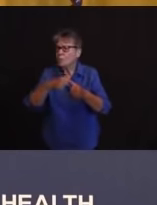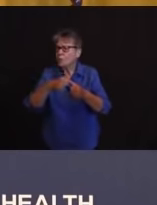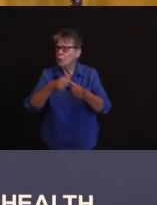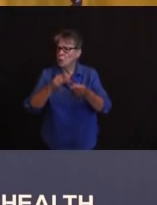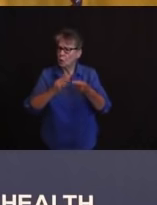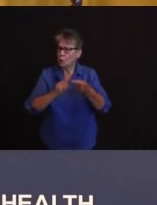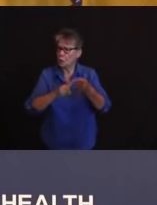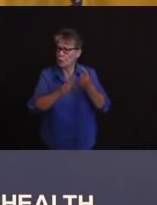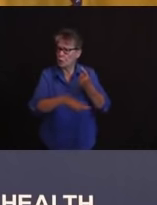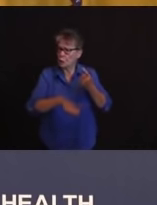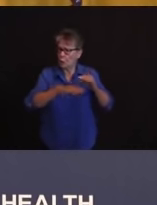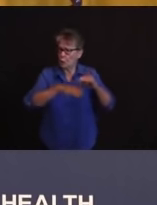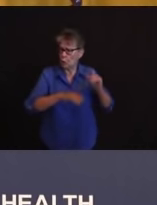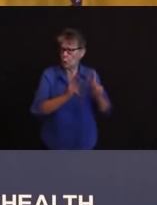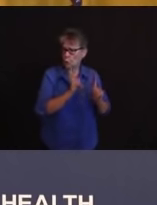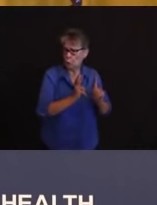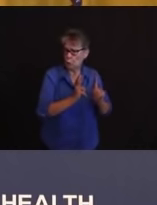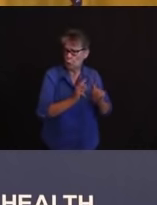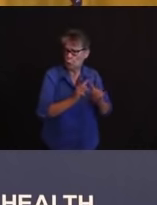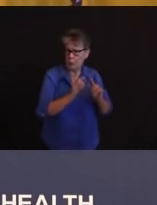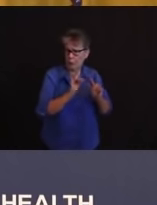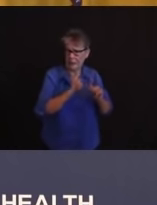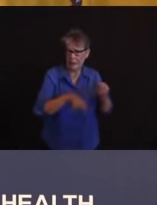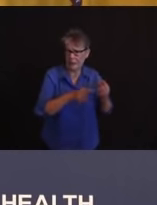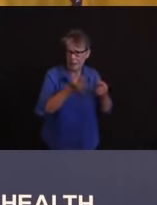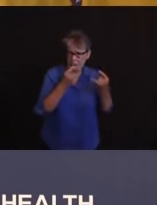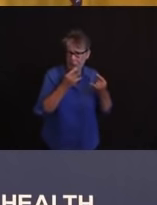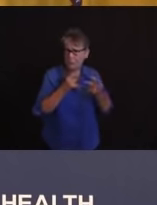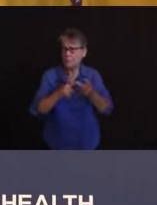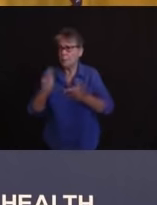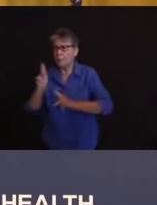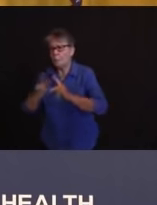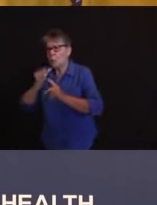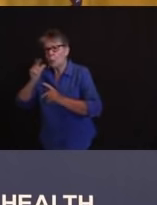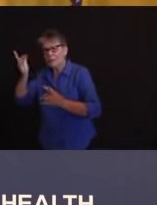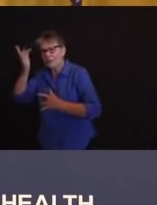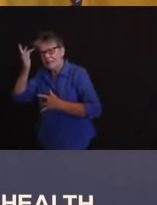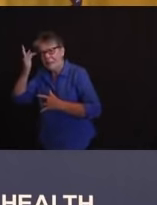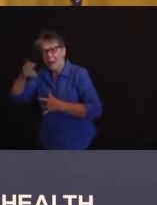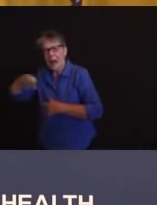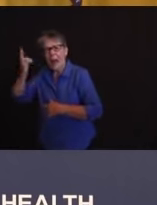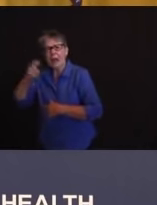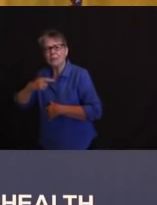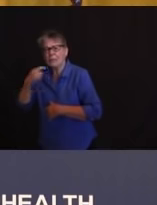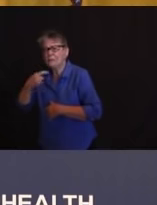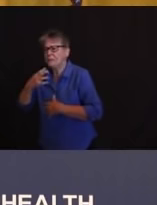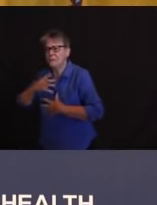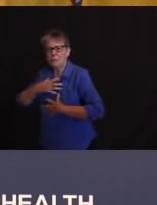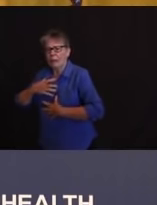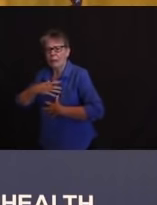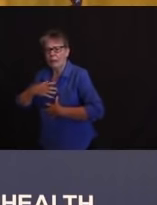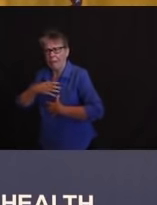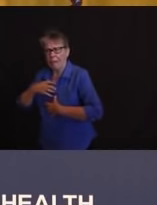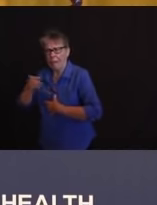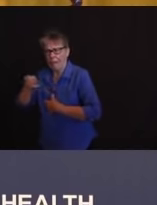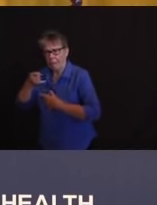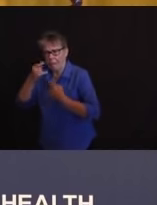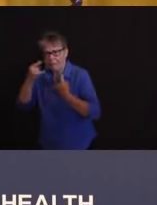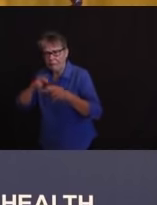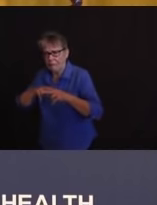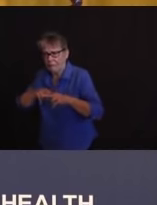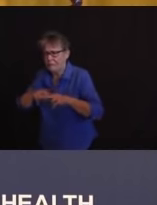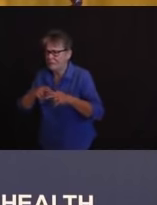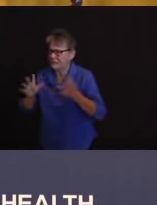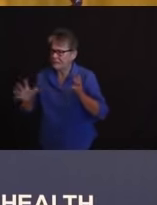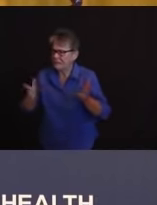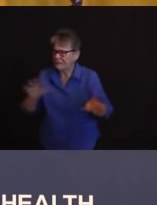bus drivers and the rail operators, but we expect social distancing and face coverings